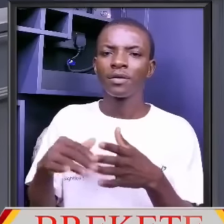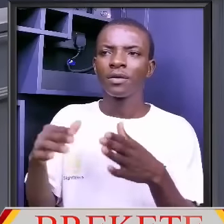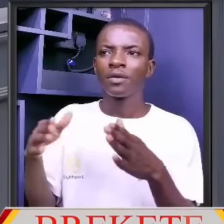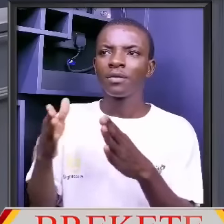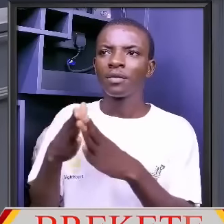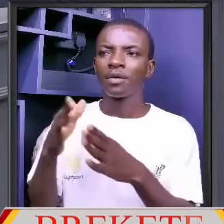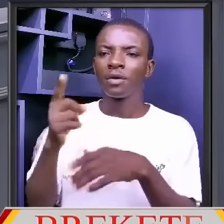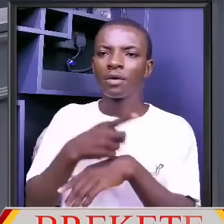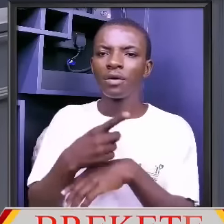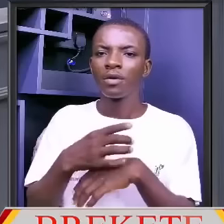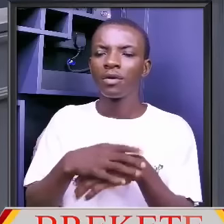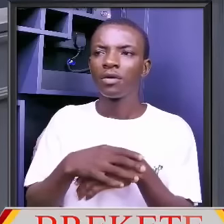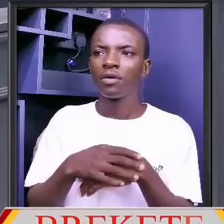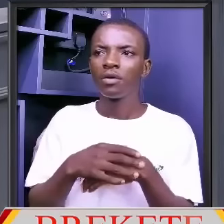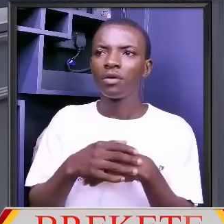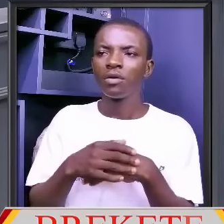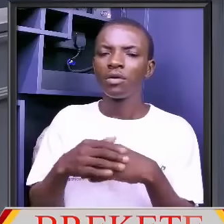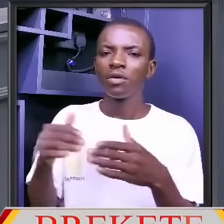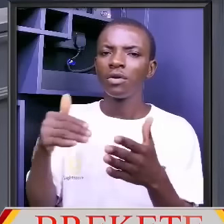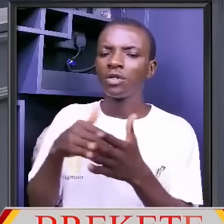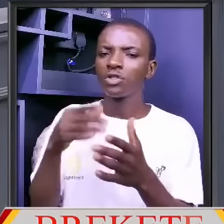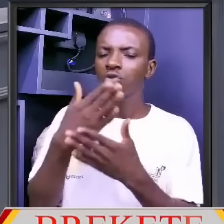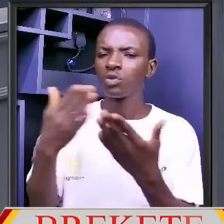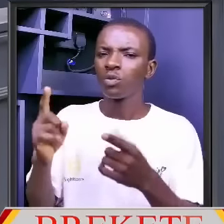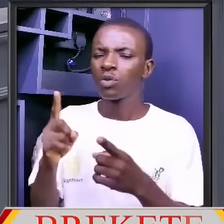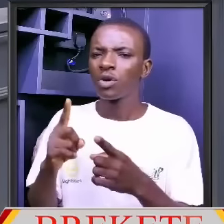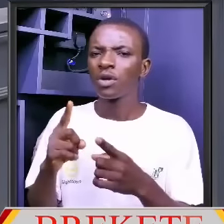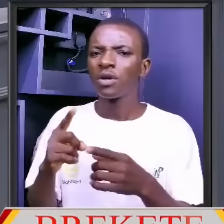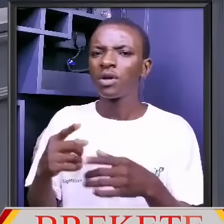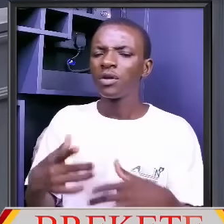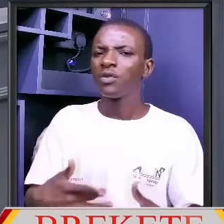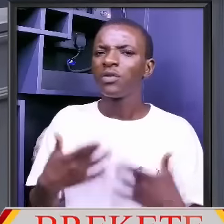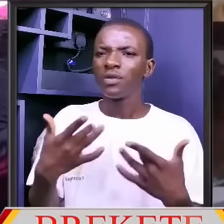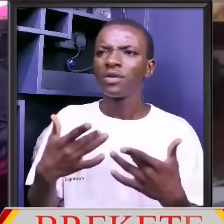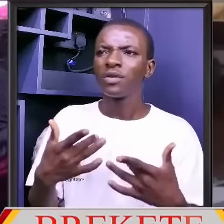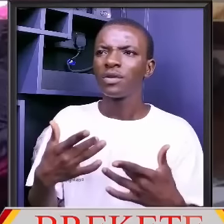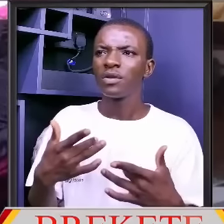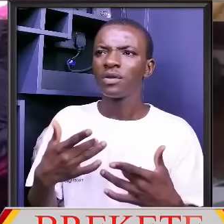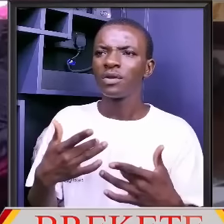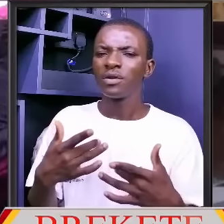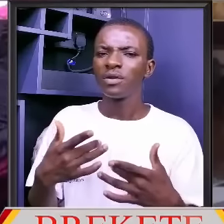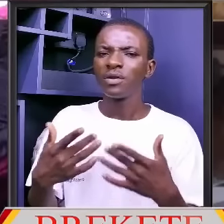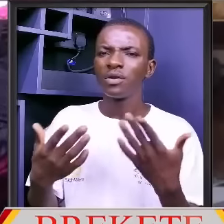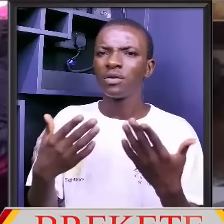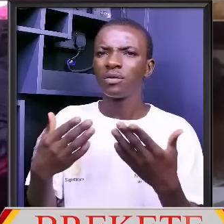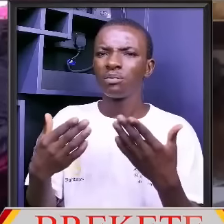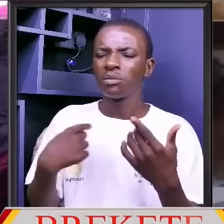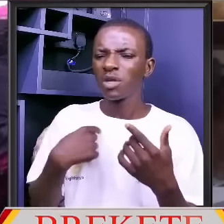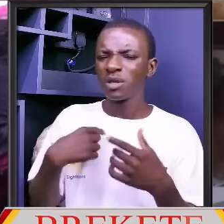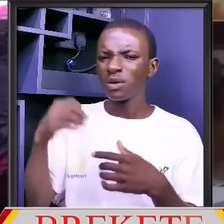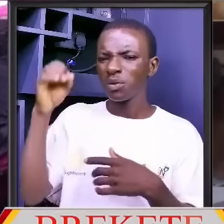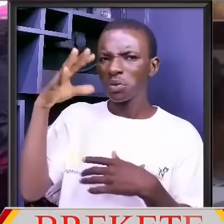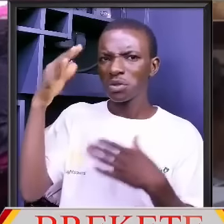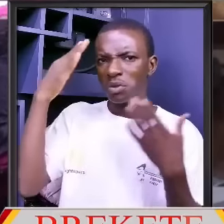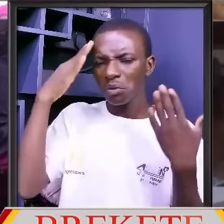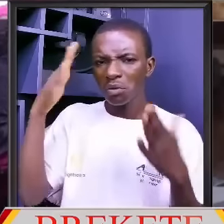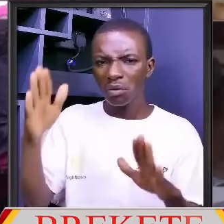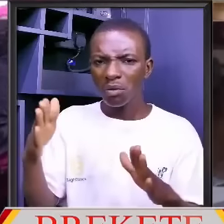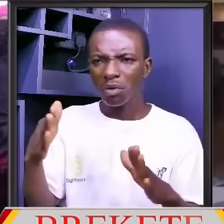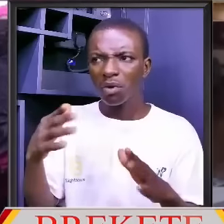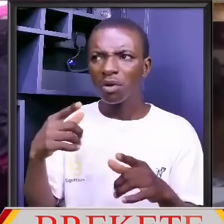cook. I can't reach somewhere. I go stay like this. I go say, I be winch. I don't